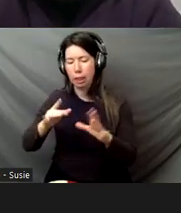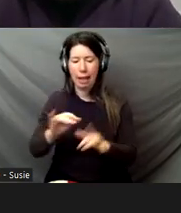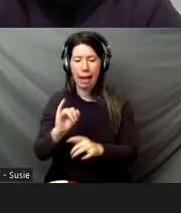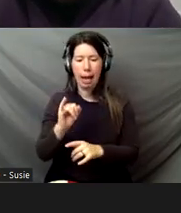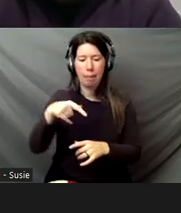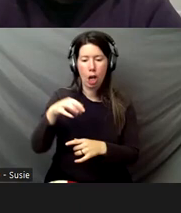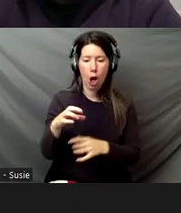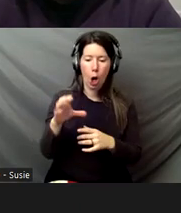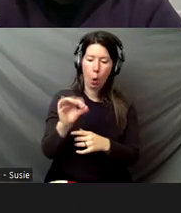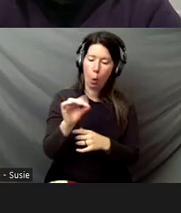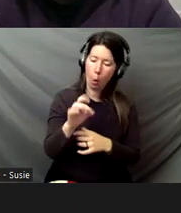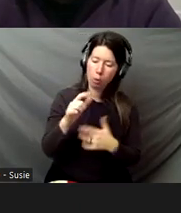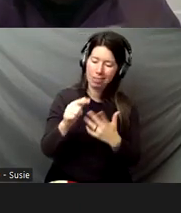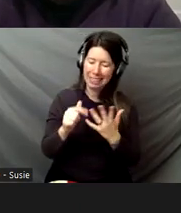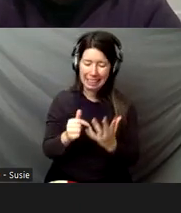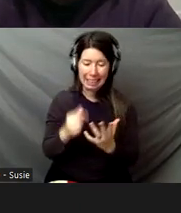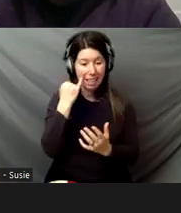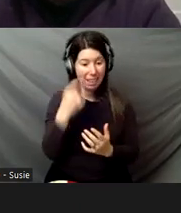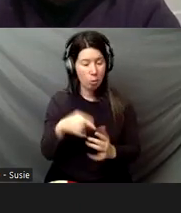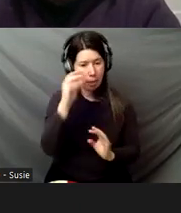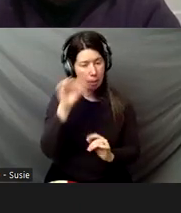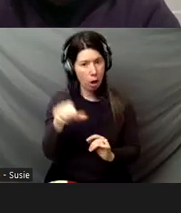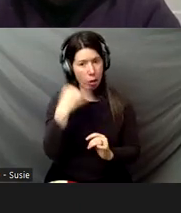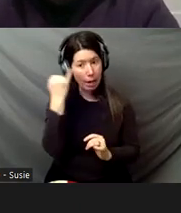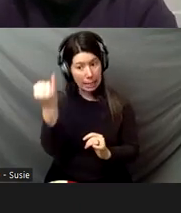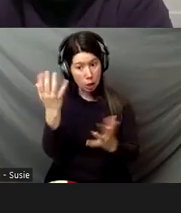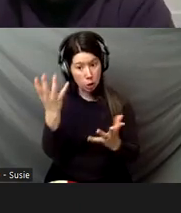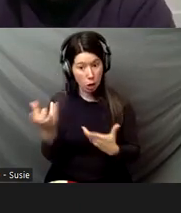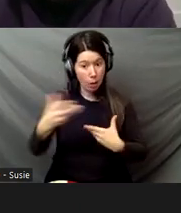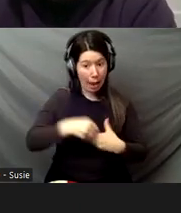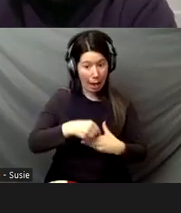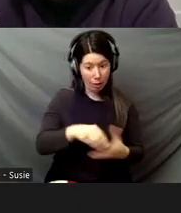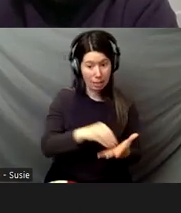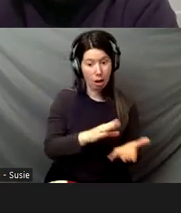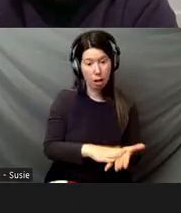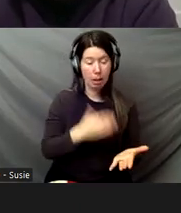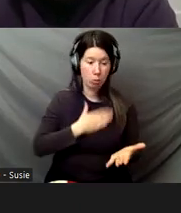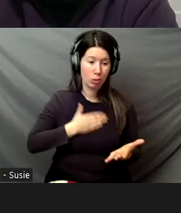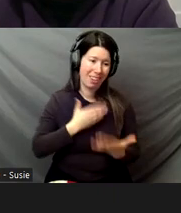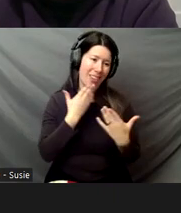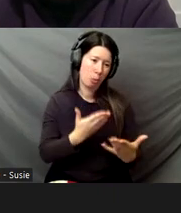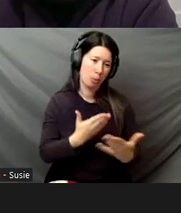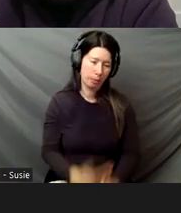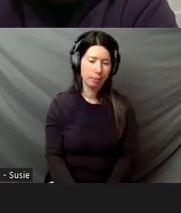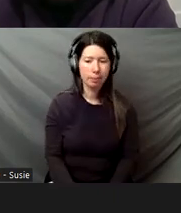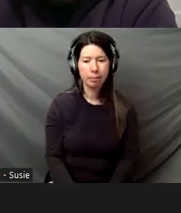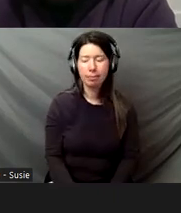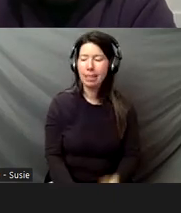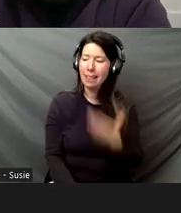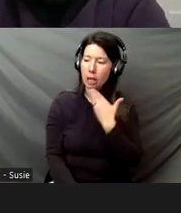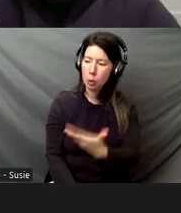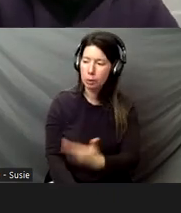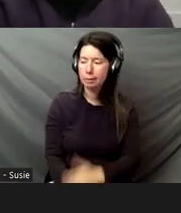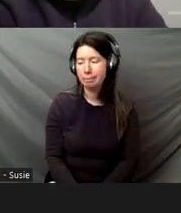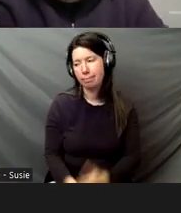any other ideas that you think should be incorporated into this document. Thanks. Thank you